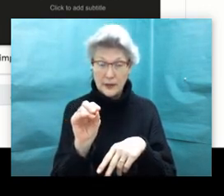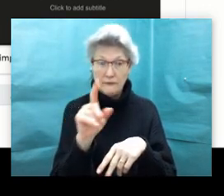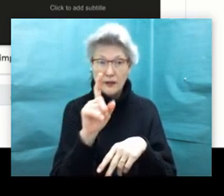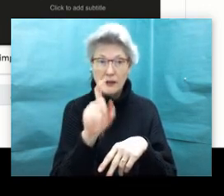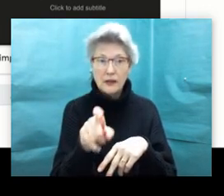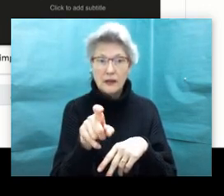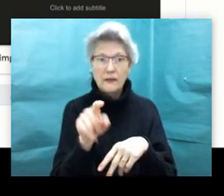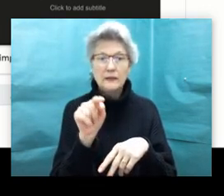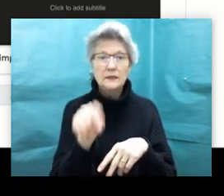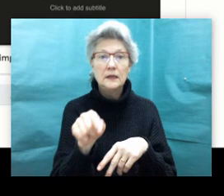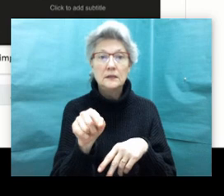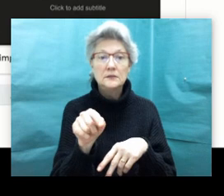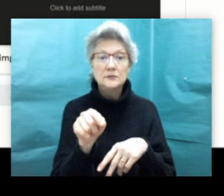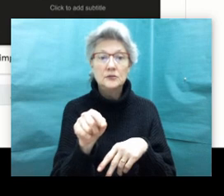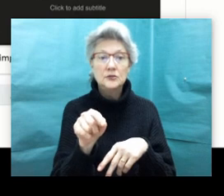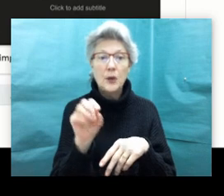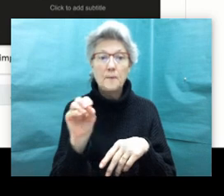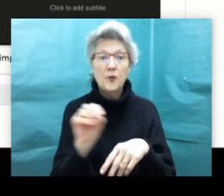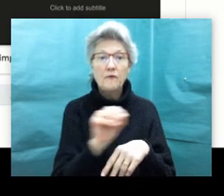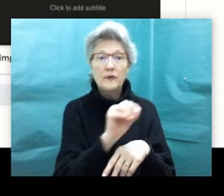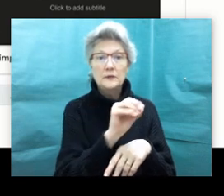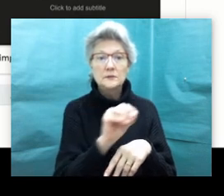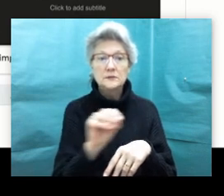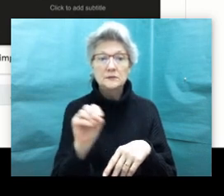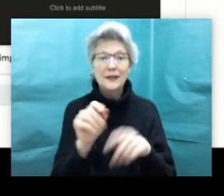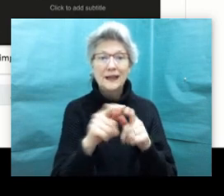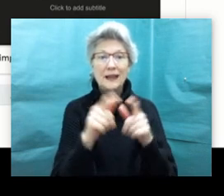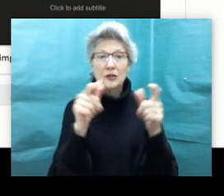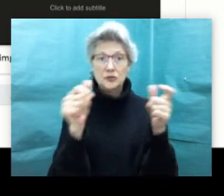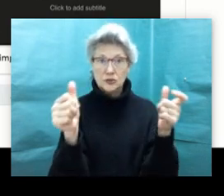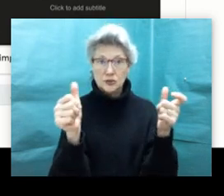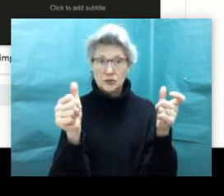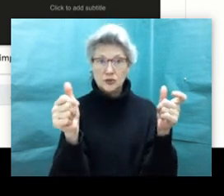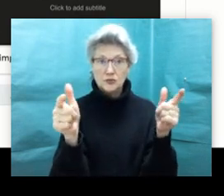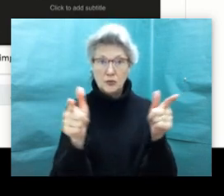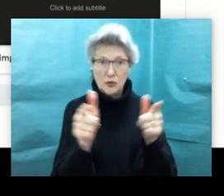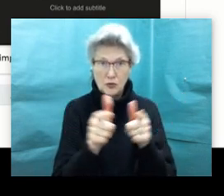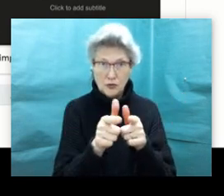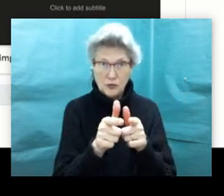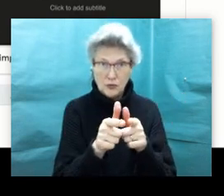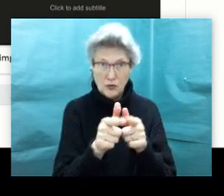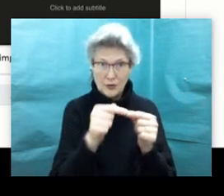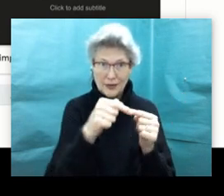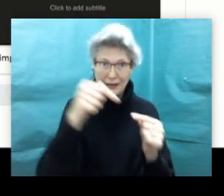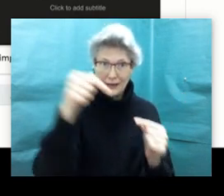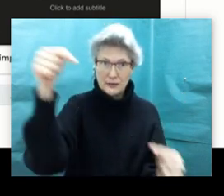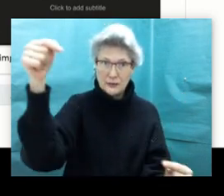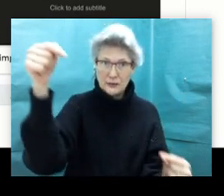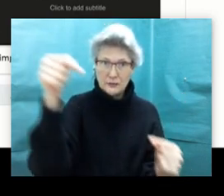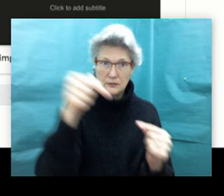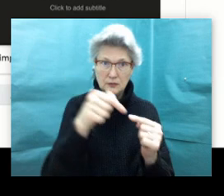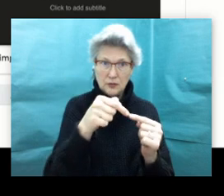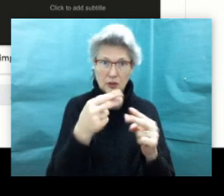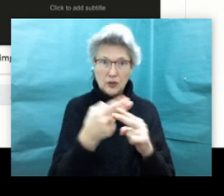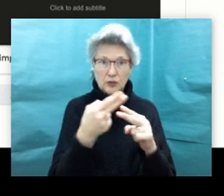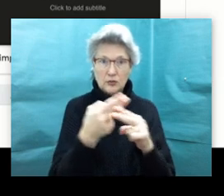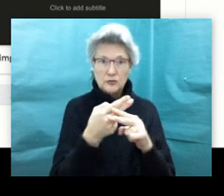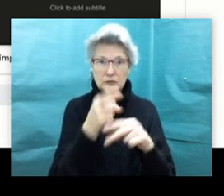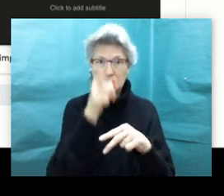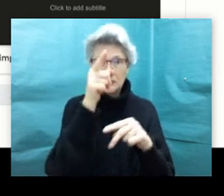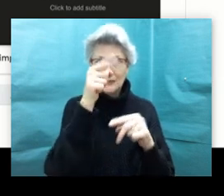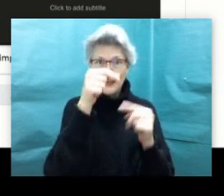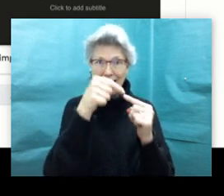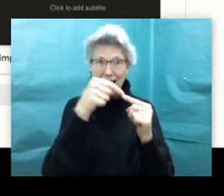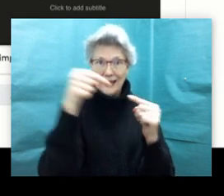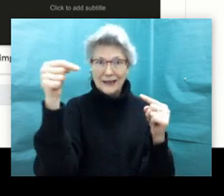these dots, you can actually move it to make it larger, smaller, or to make it diagonal. So you can use that line tool to